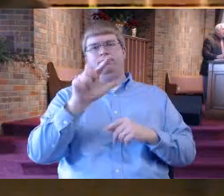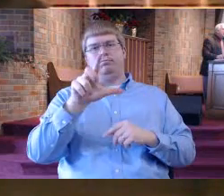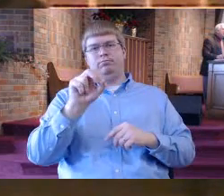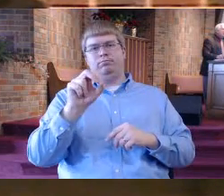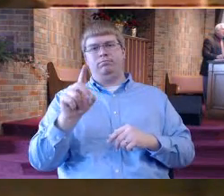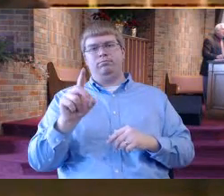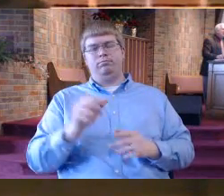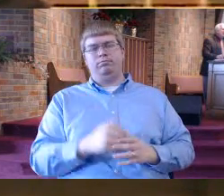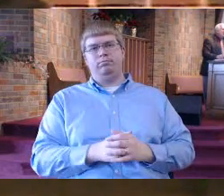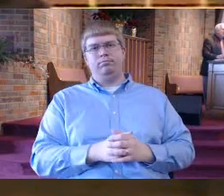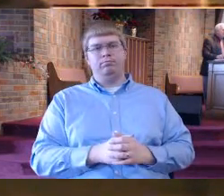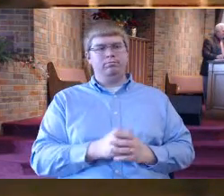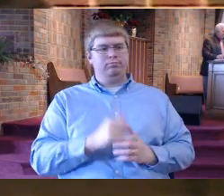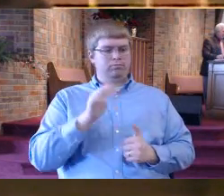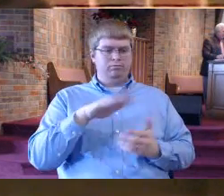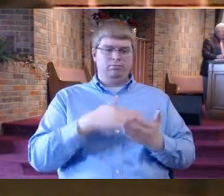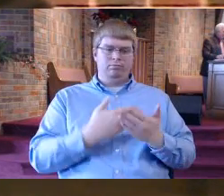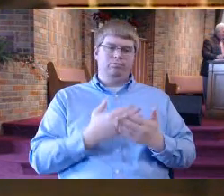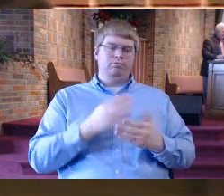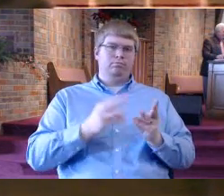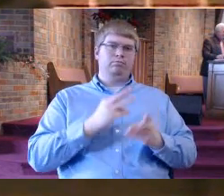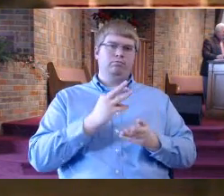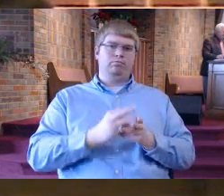that existed at that time.